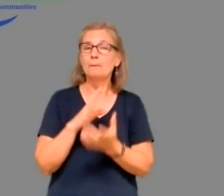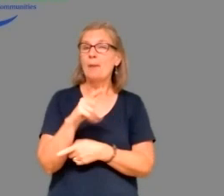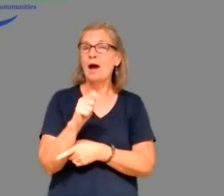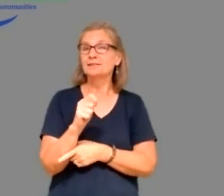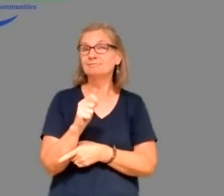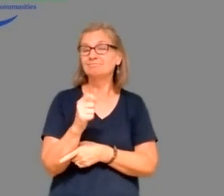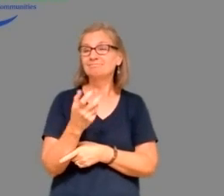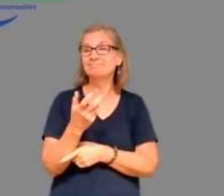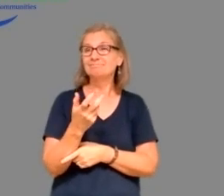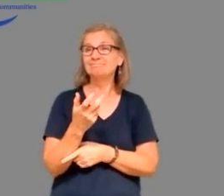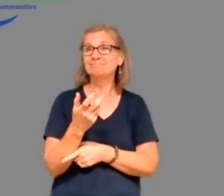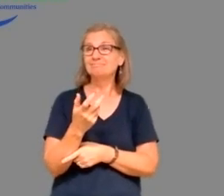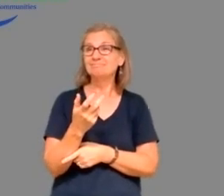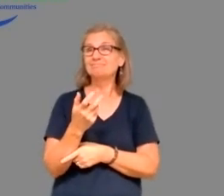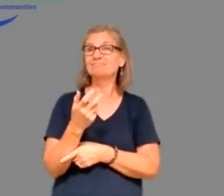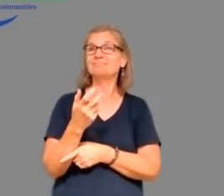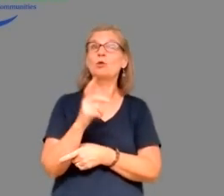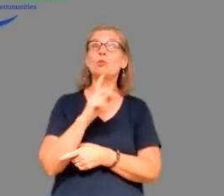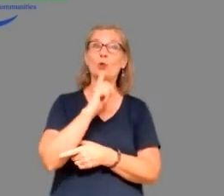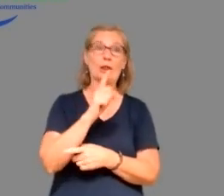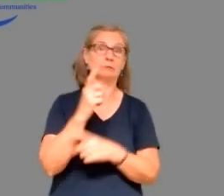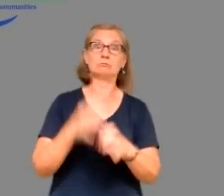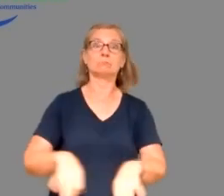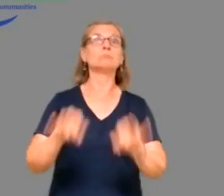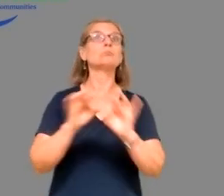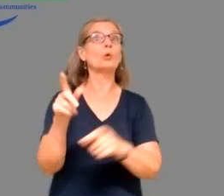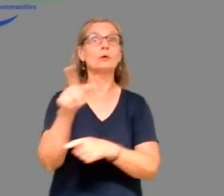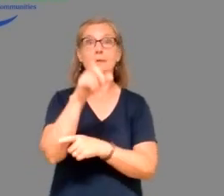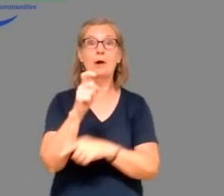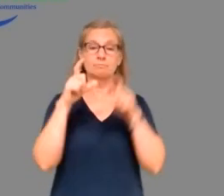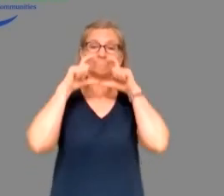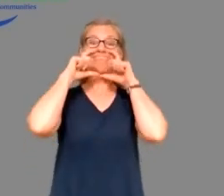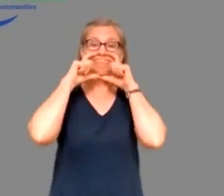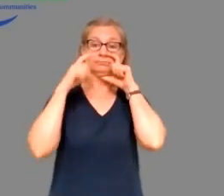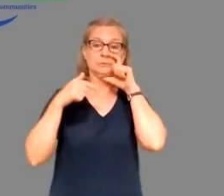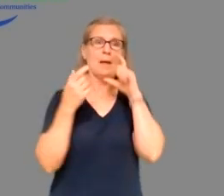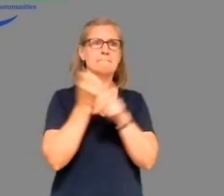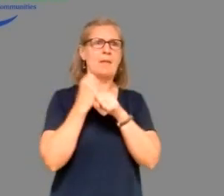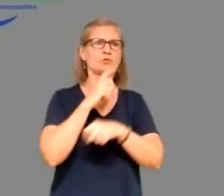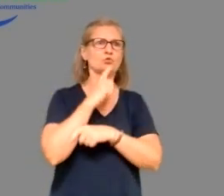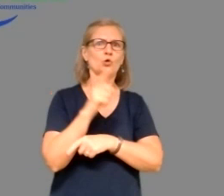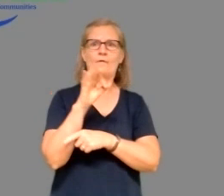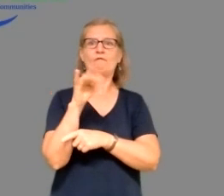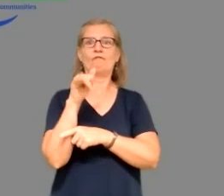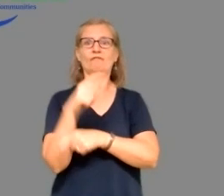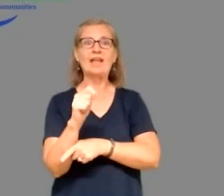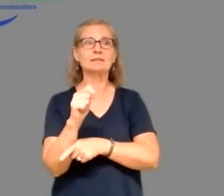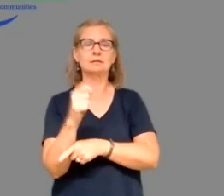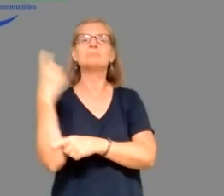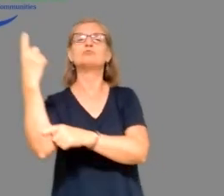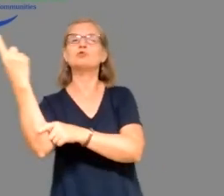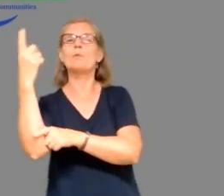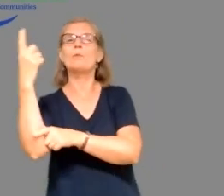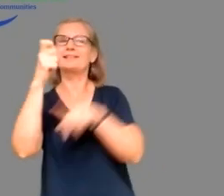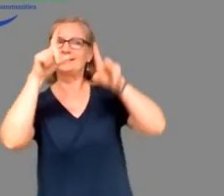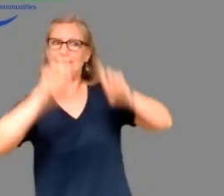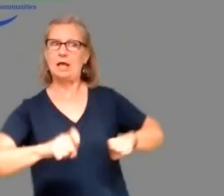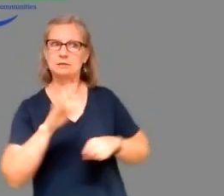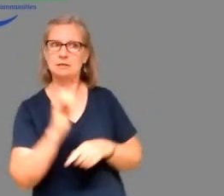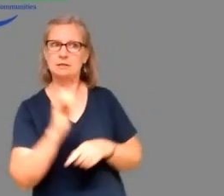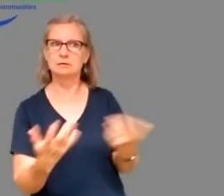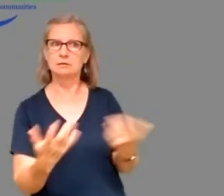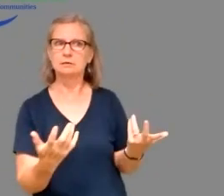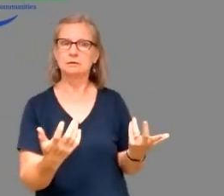the bigger thing is going to be being fit tested. If you're not fit tested to wear one, I mean, you might as well just be using a normal